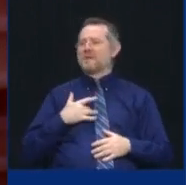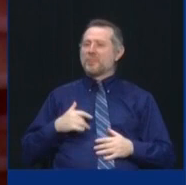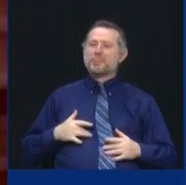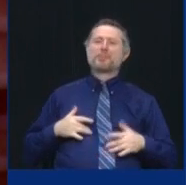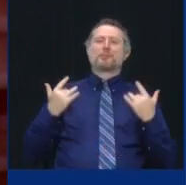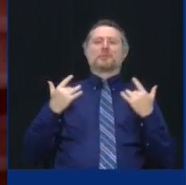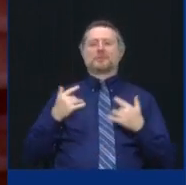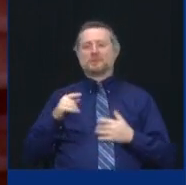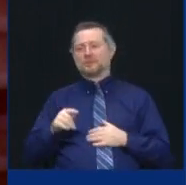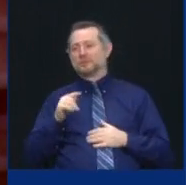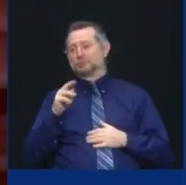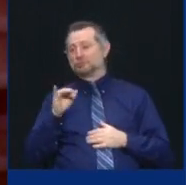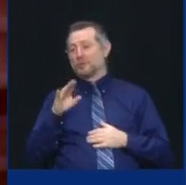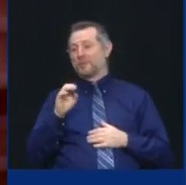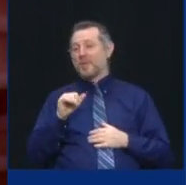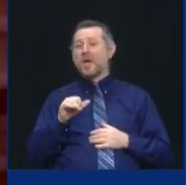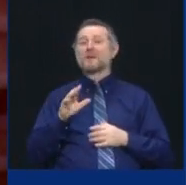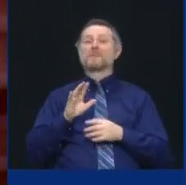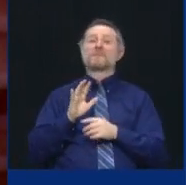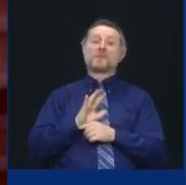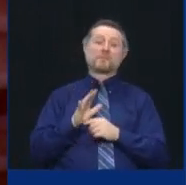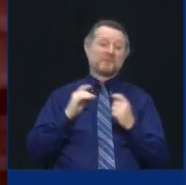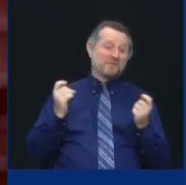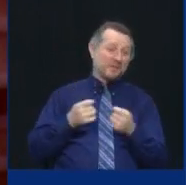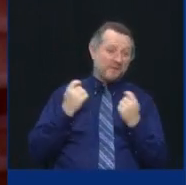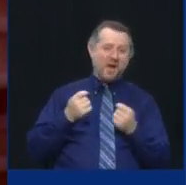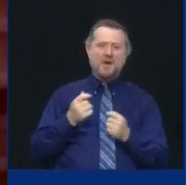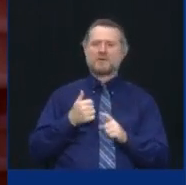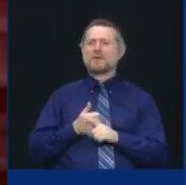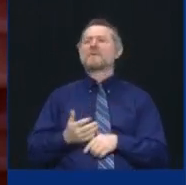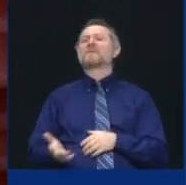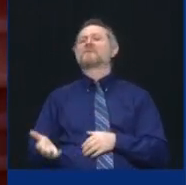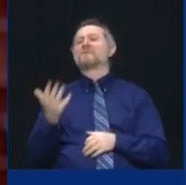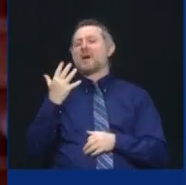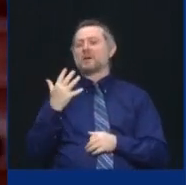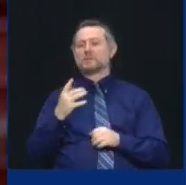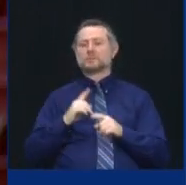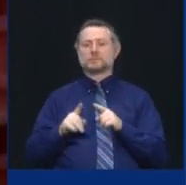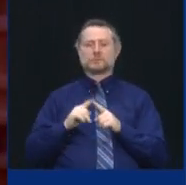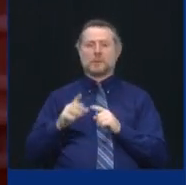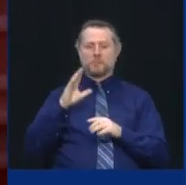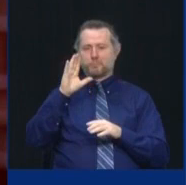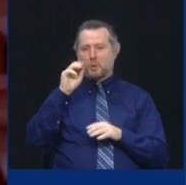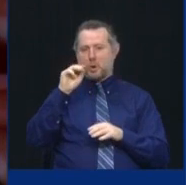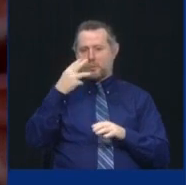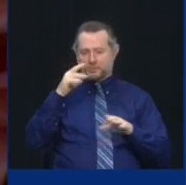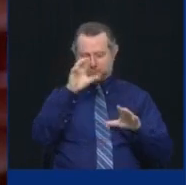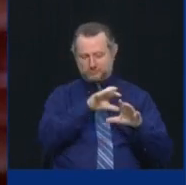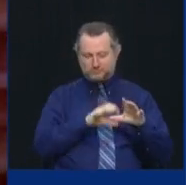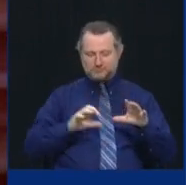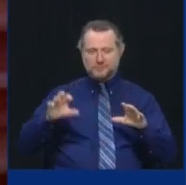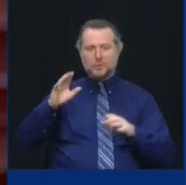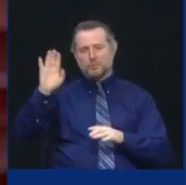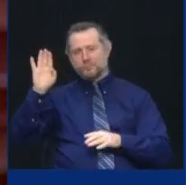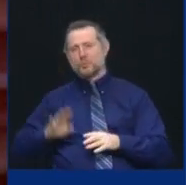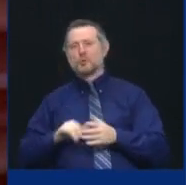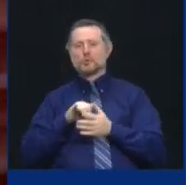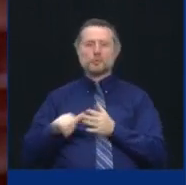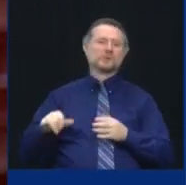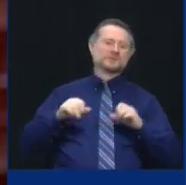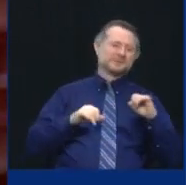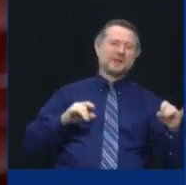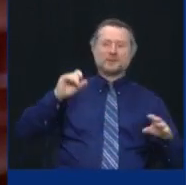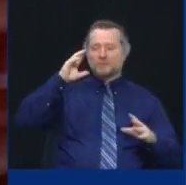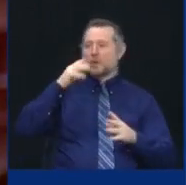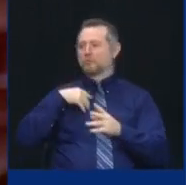Tribeca Film Festival to all five boroughs as a tribute to storytelling and cultural richness of every